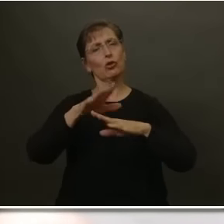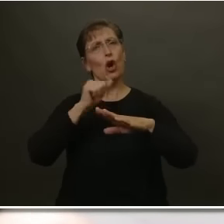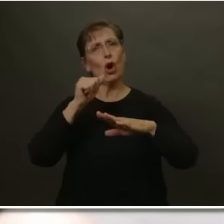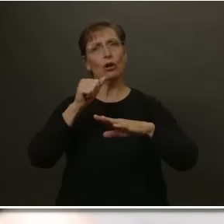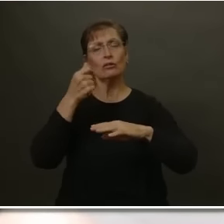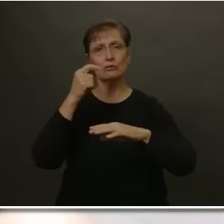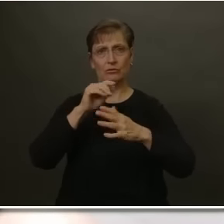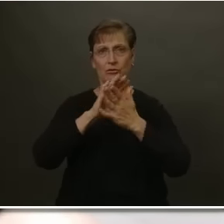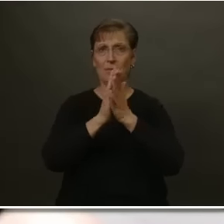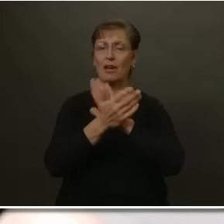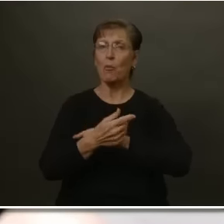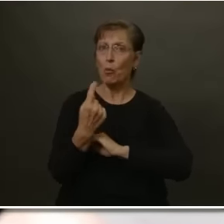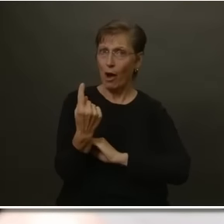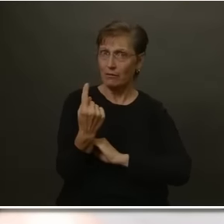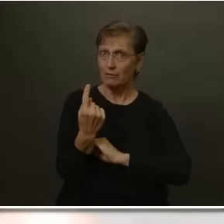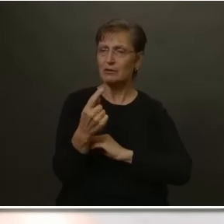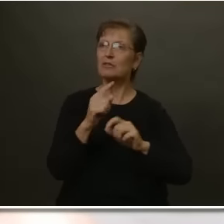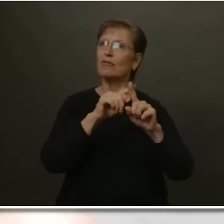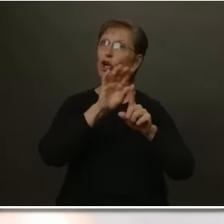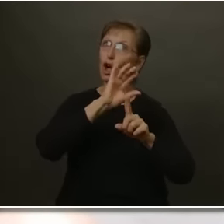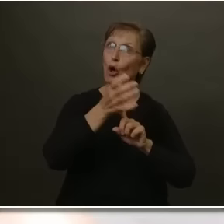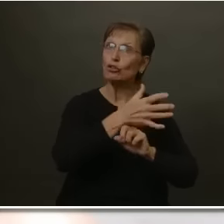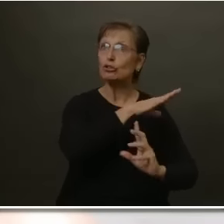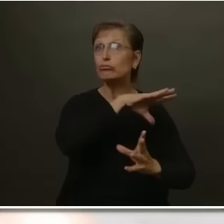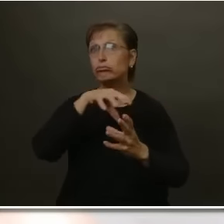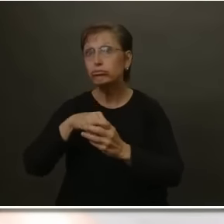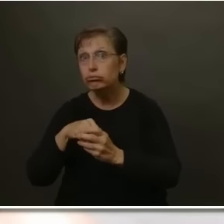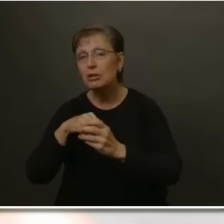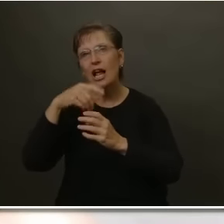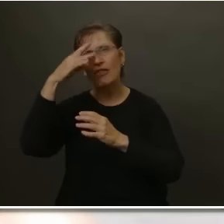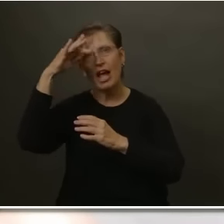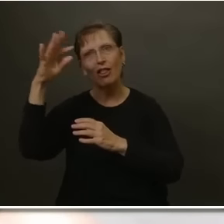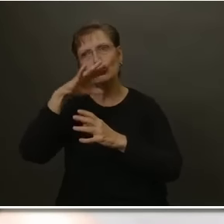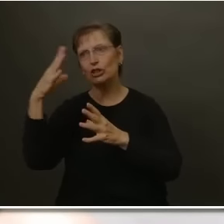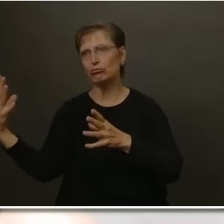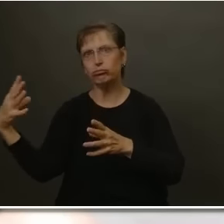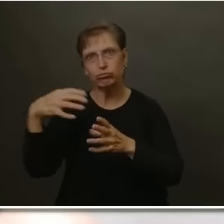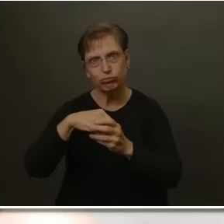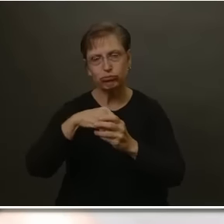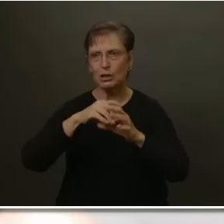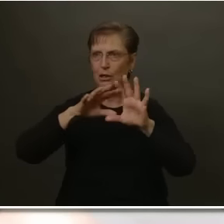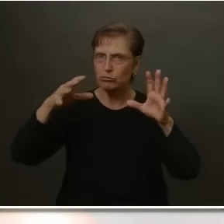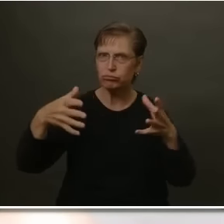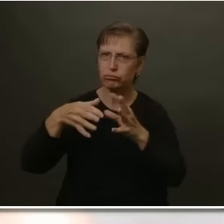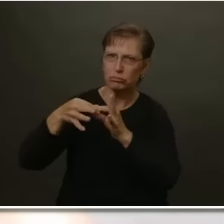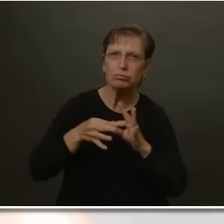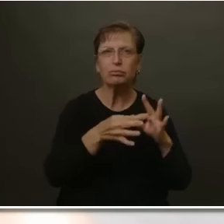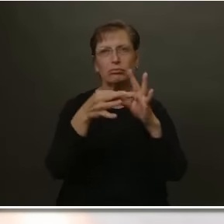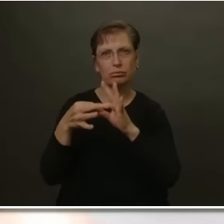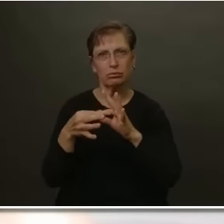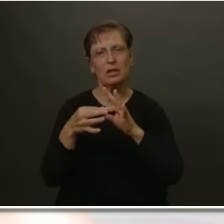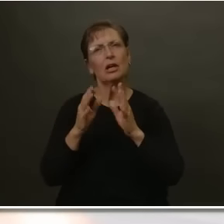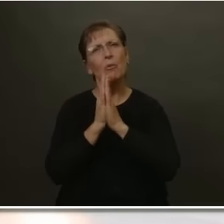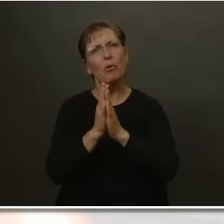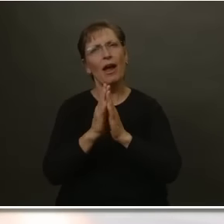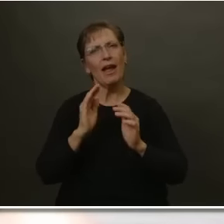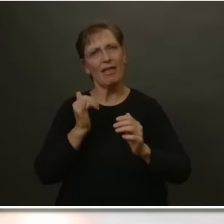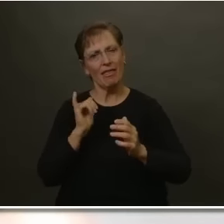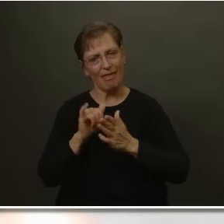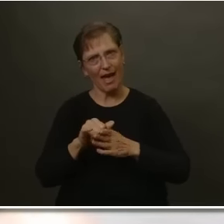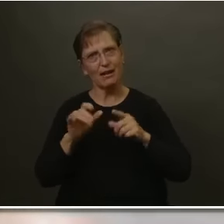sometimes of theology. I praise God that the Episcopal Church continues to cultivate strong links with other parts of the